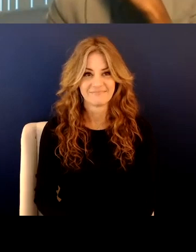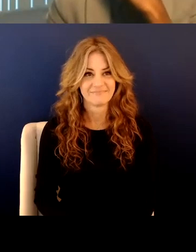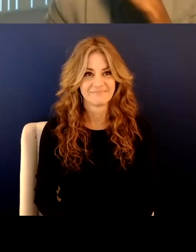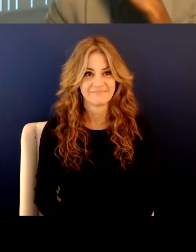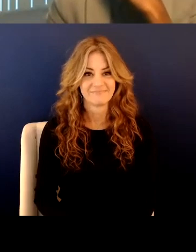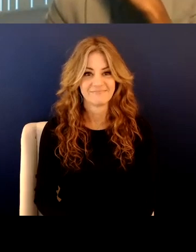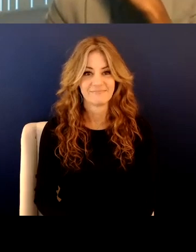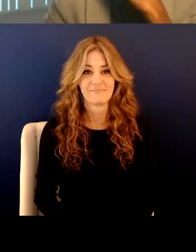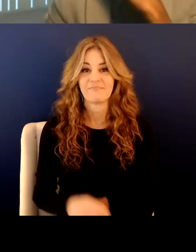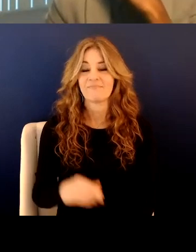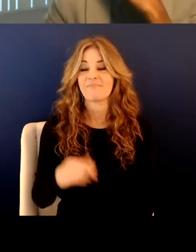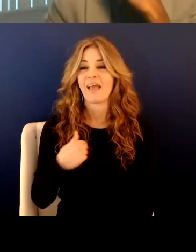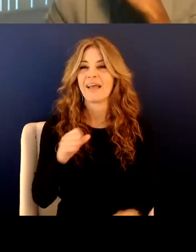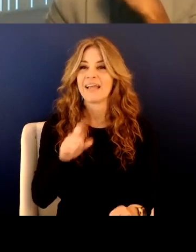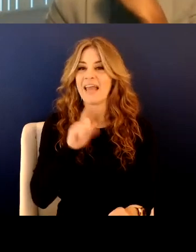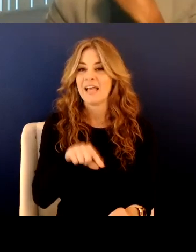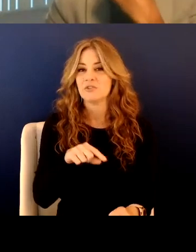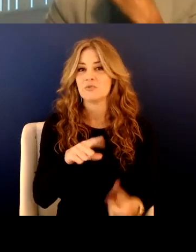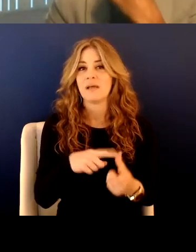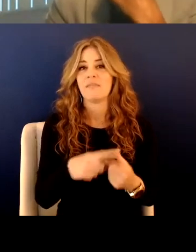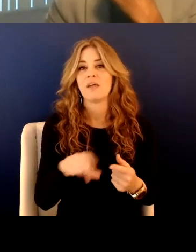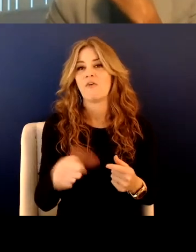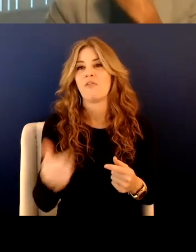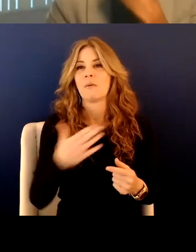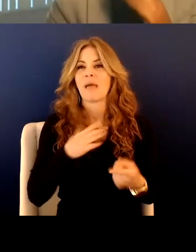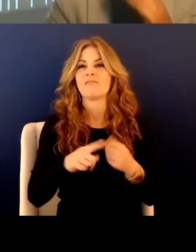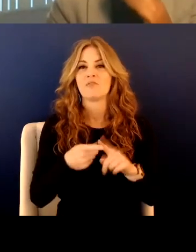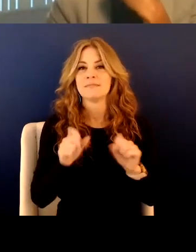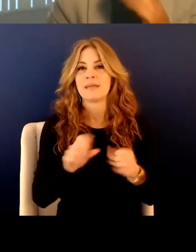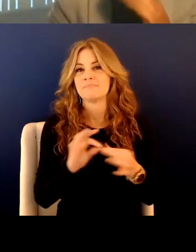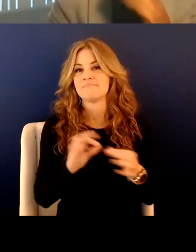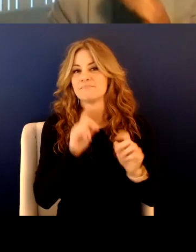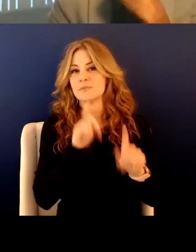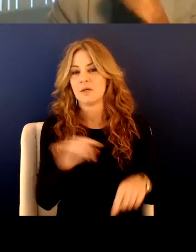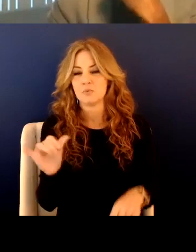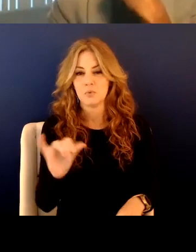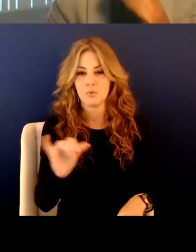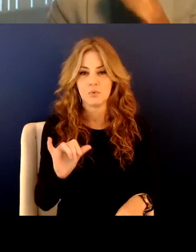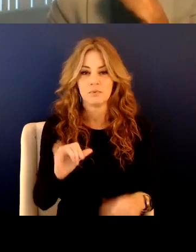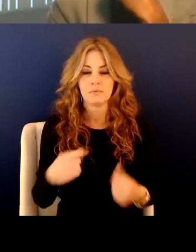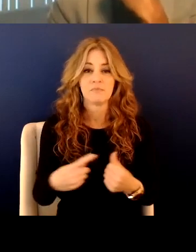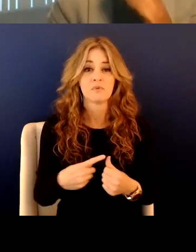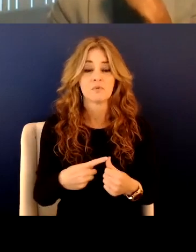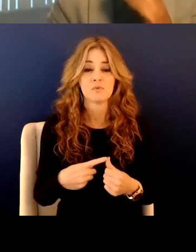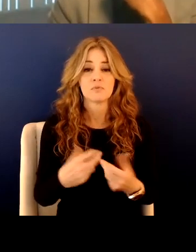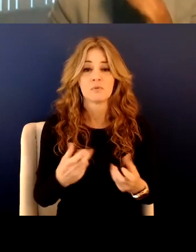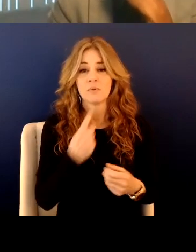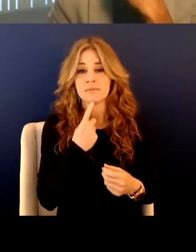I can answer a little part of it and then maybe some of my friends can also respond. I wanna first say that